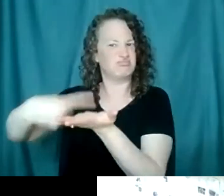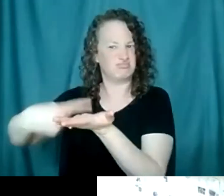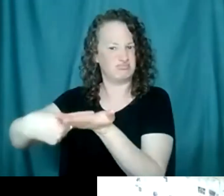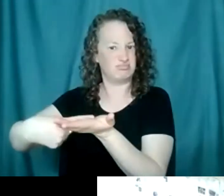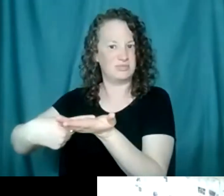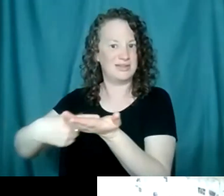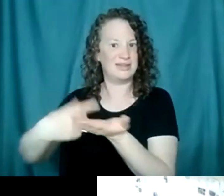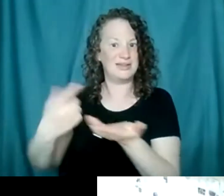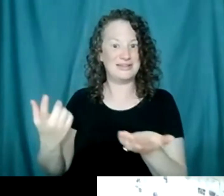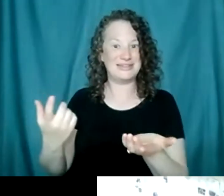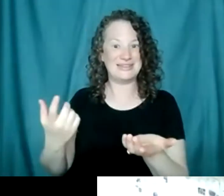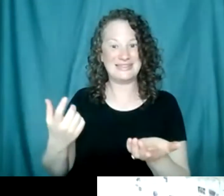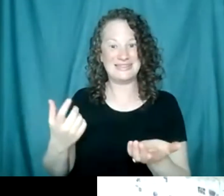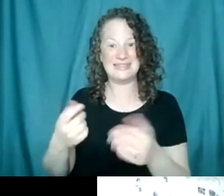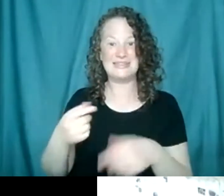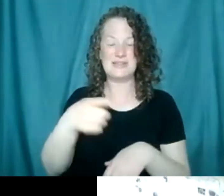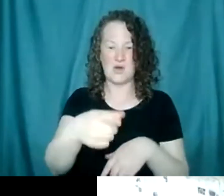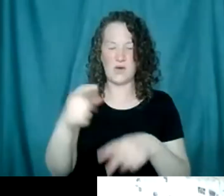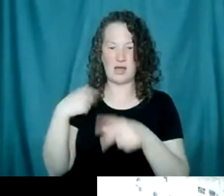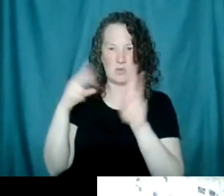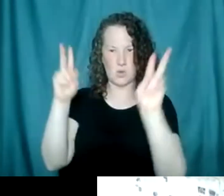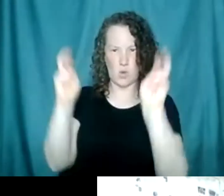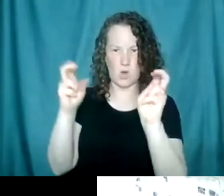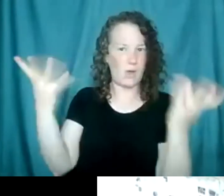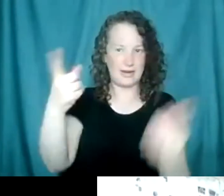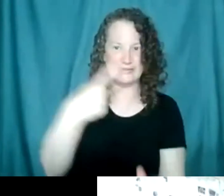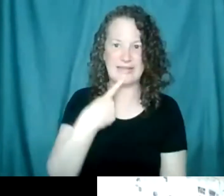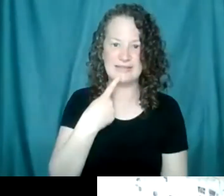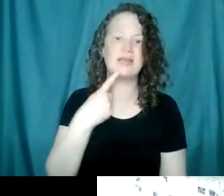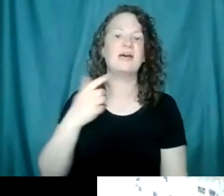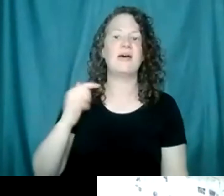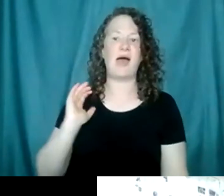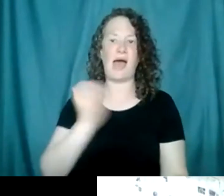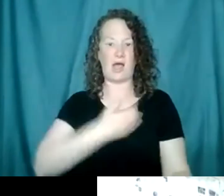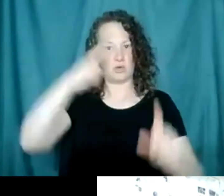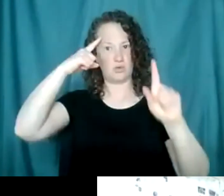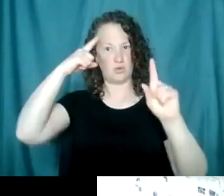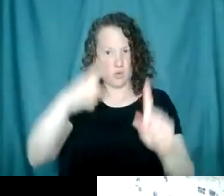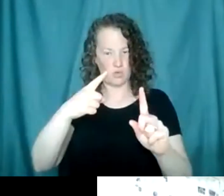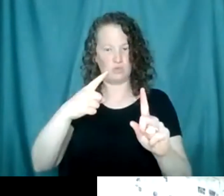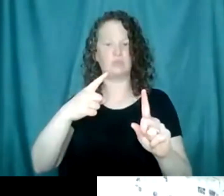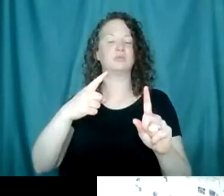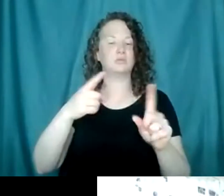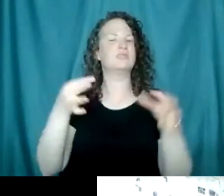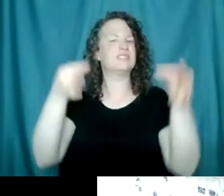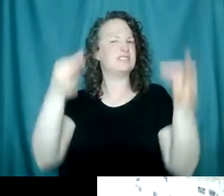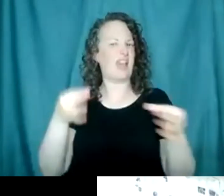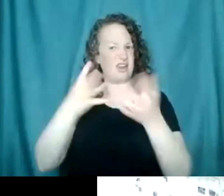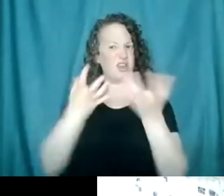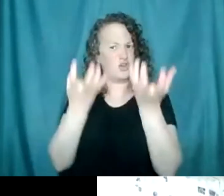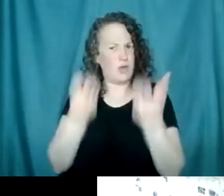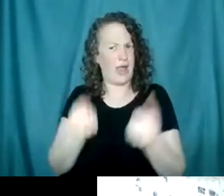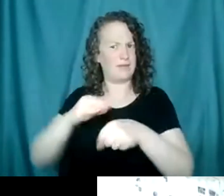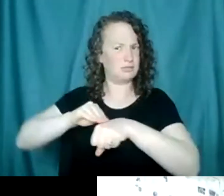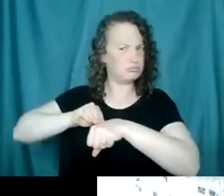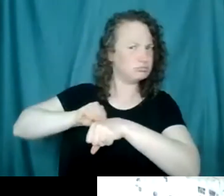just quoting what it says right here, quote, "Our primary aim was to determine whether gravity has a direct role in